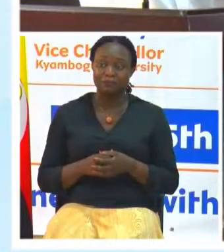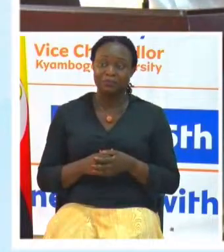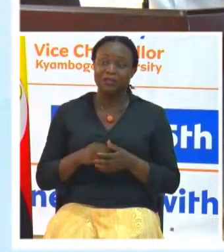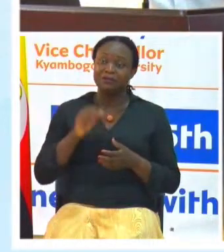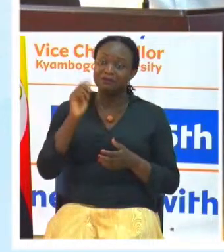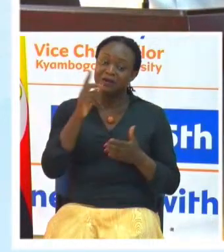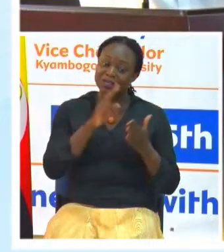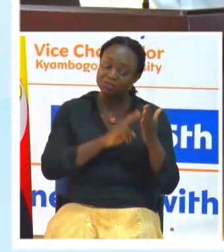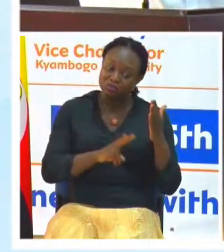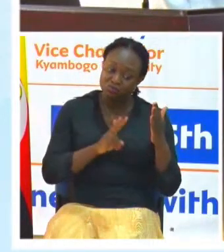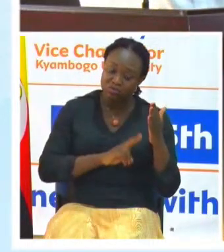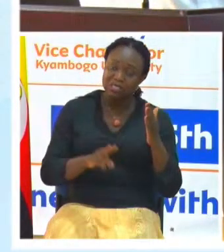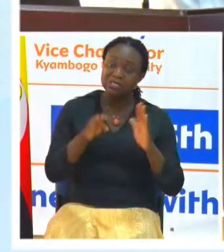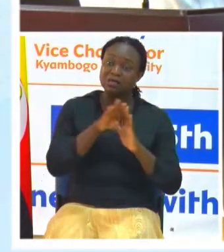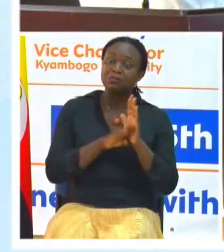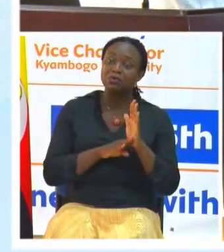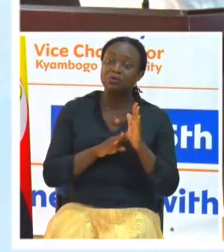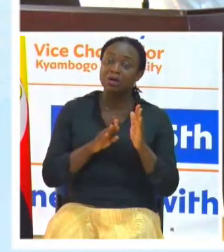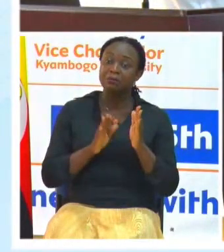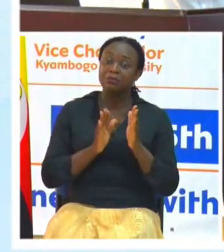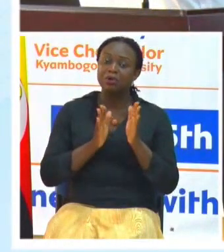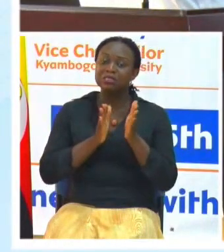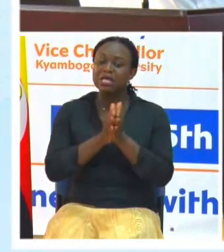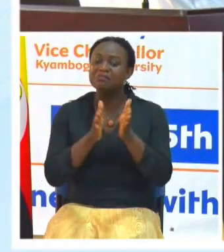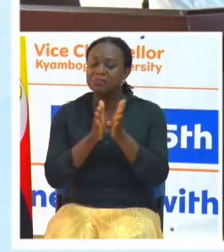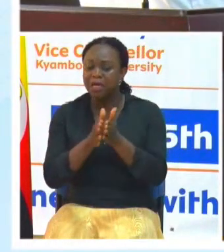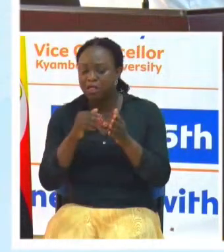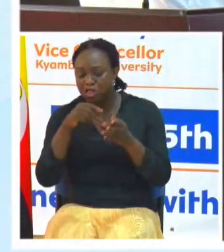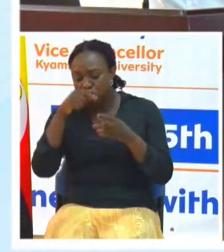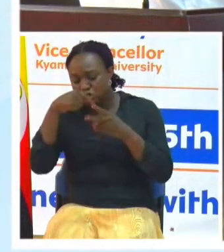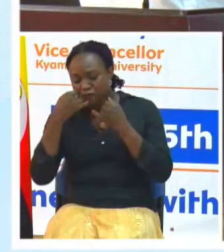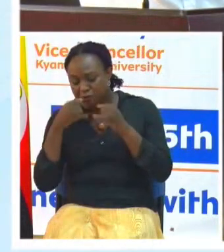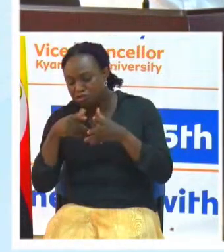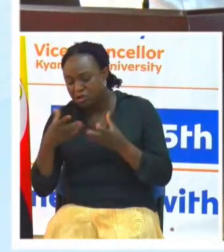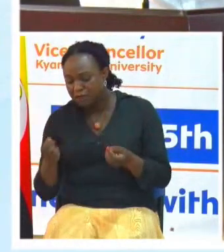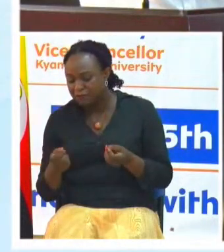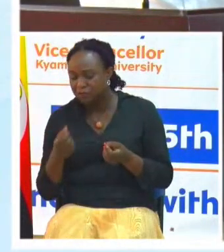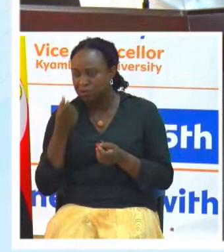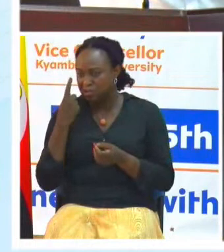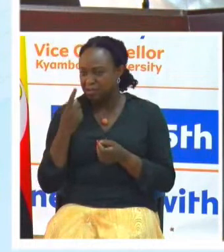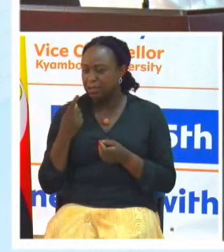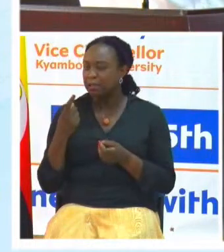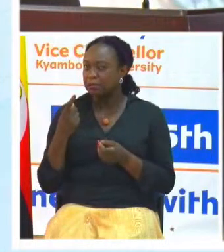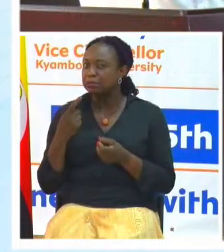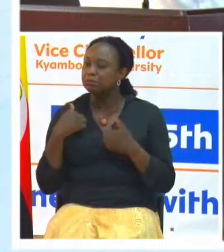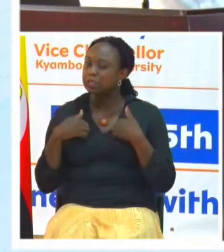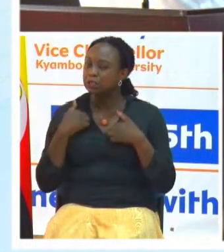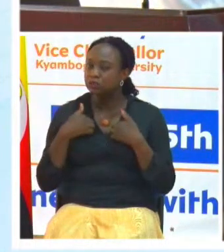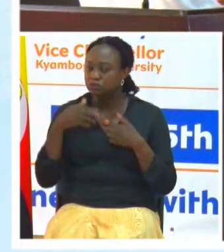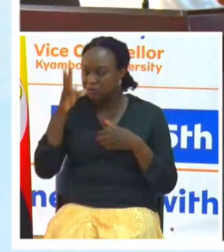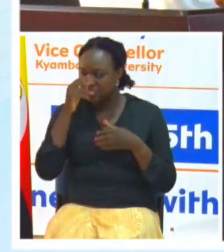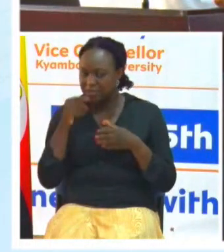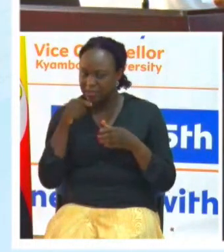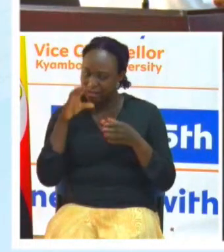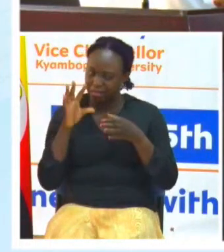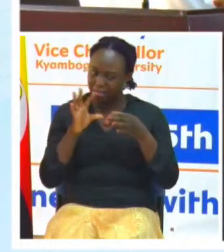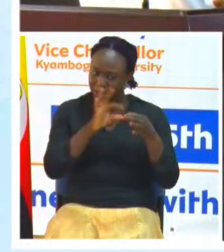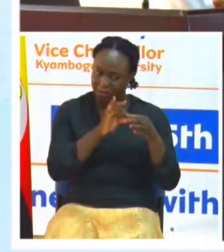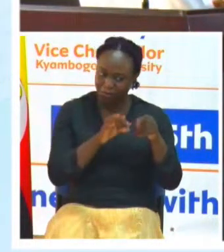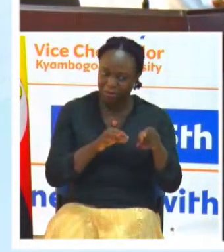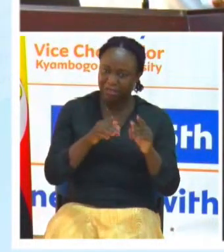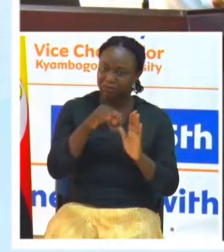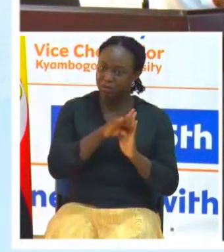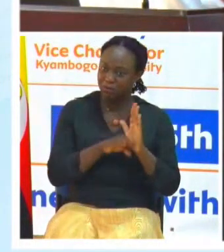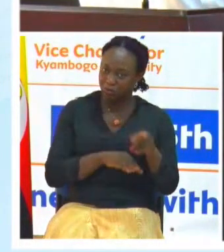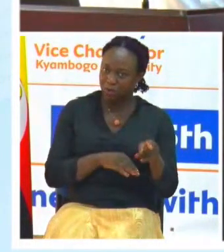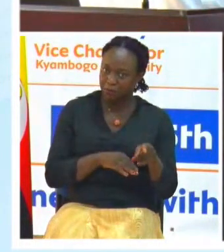first read the program description, understand, is what I actually want to learn from this program part of